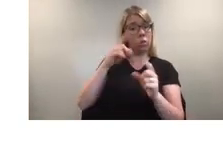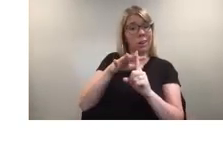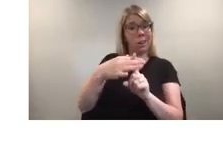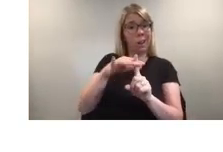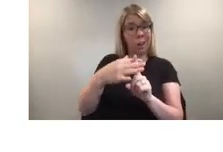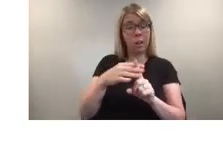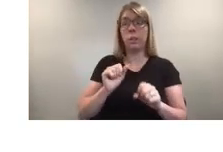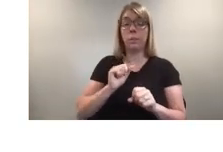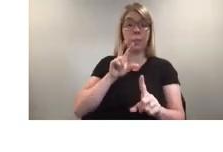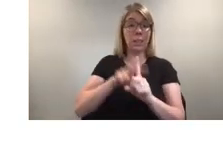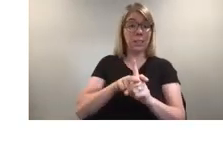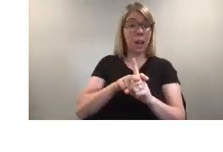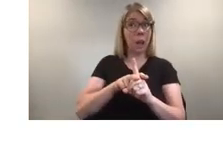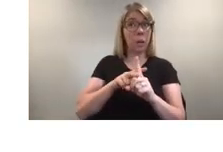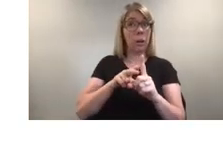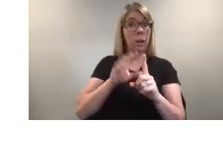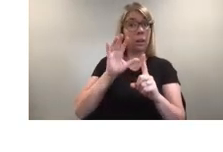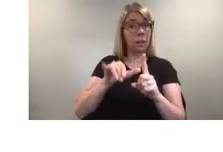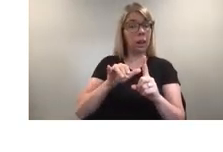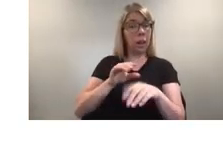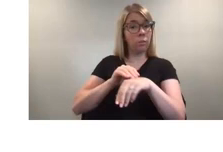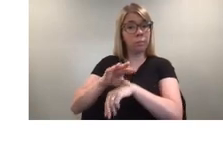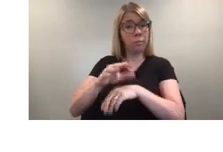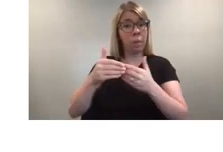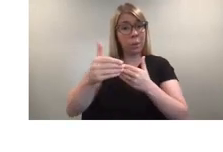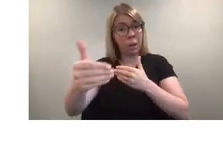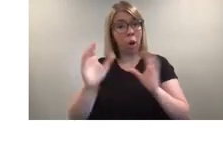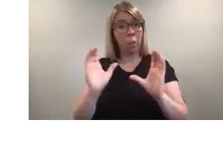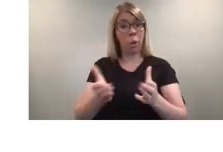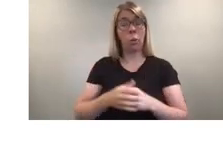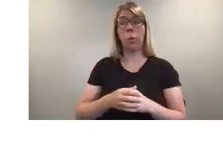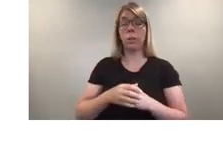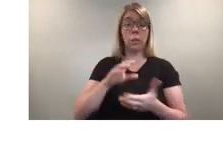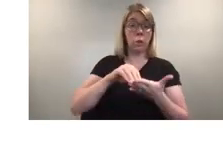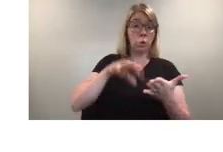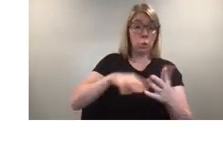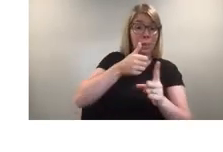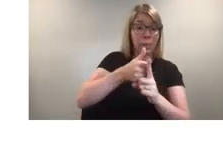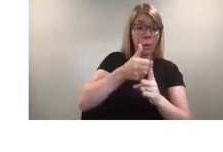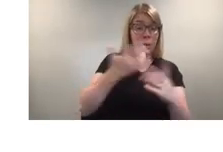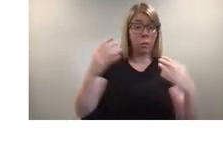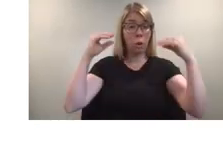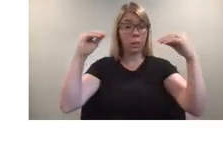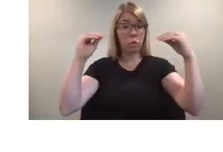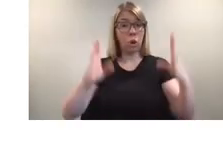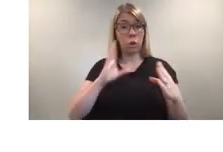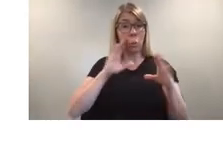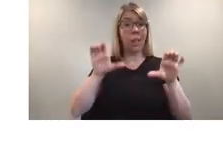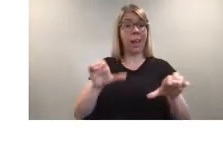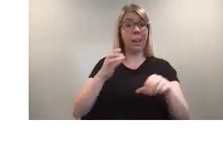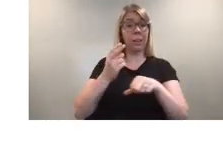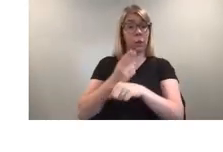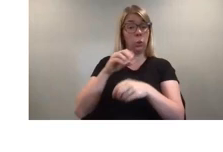course, either the instructor, the student, or future students will actively use, travels beyond immediate class context,